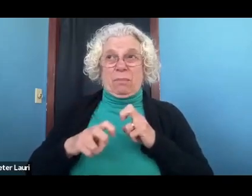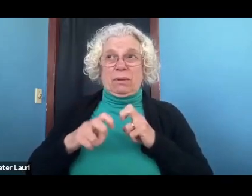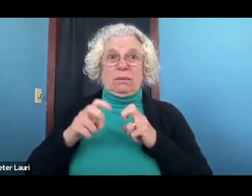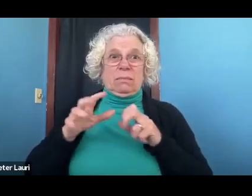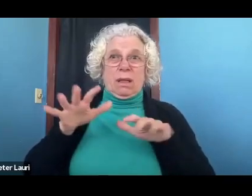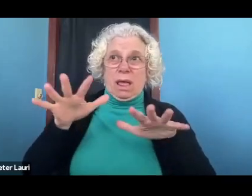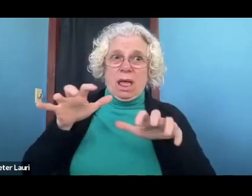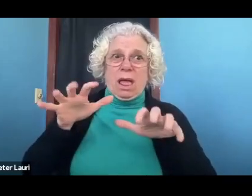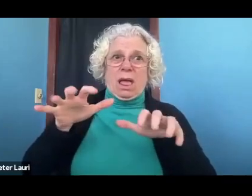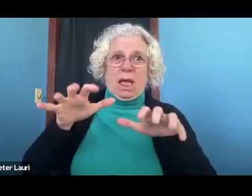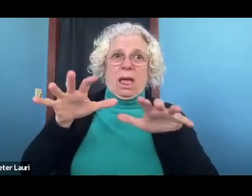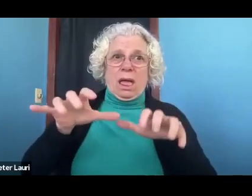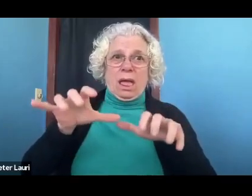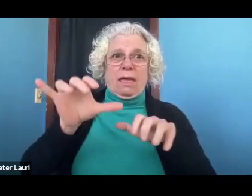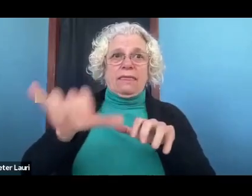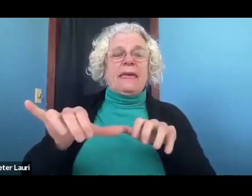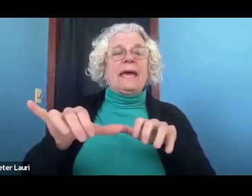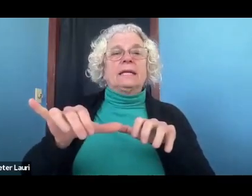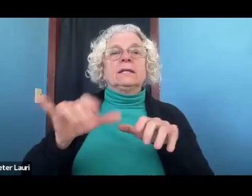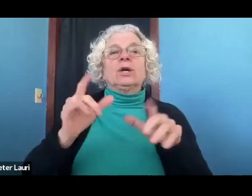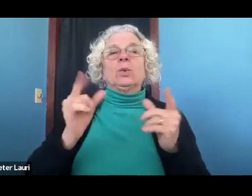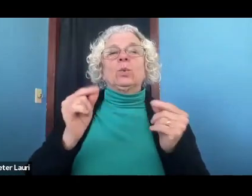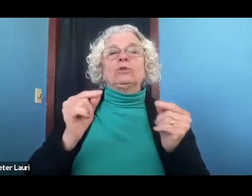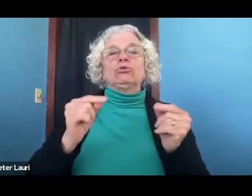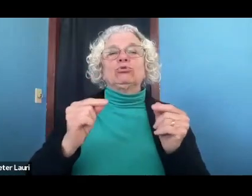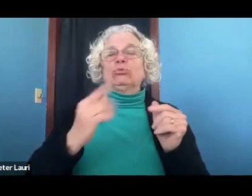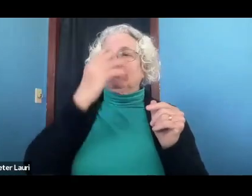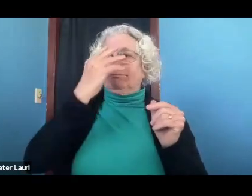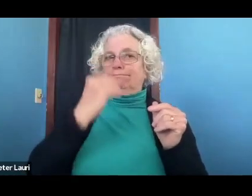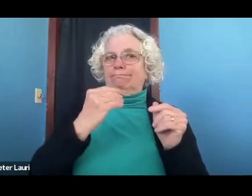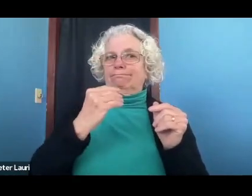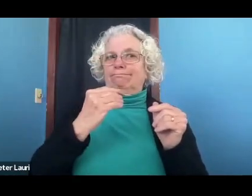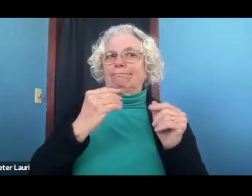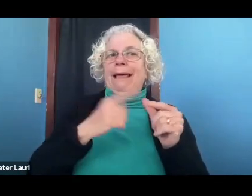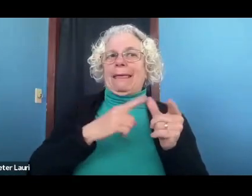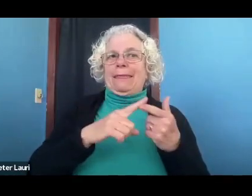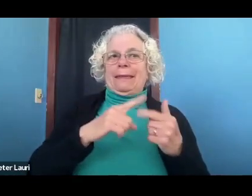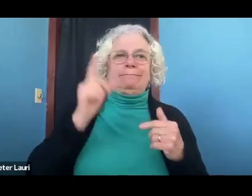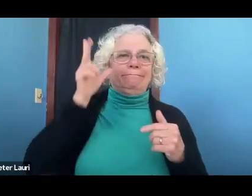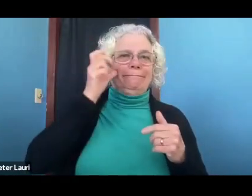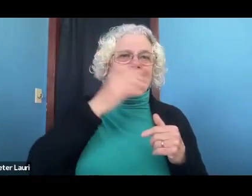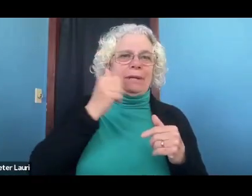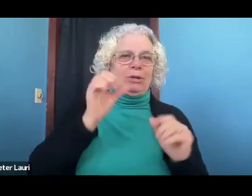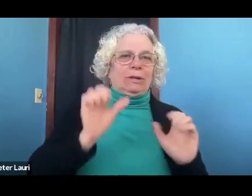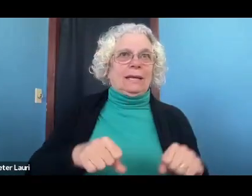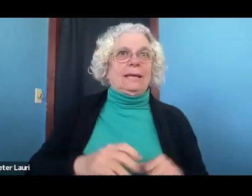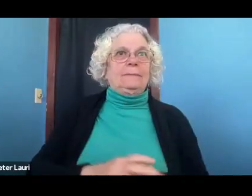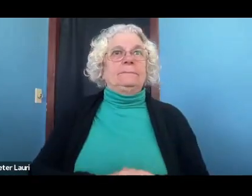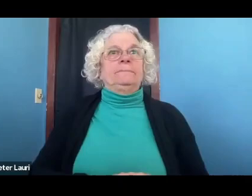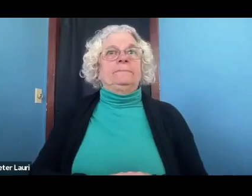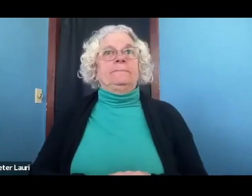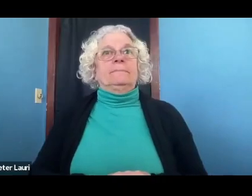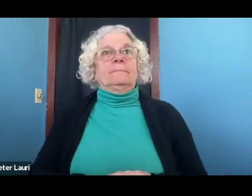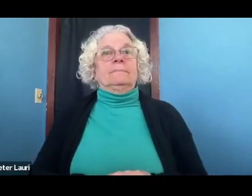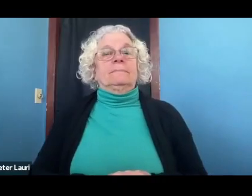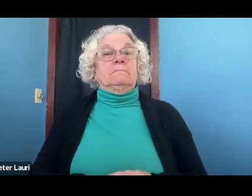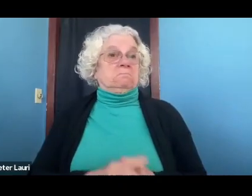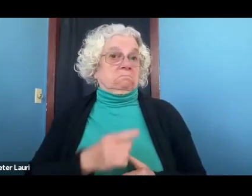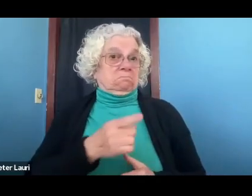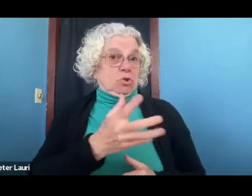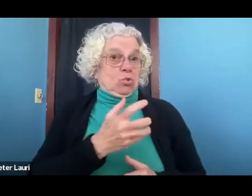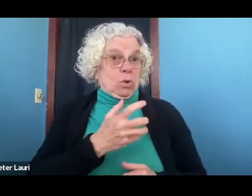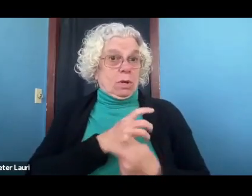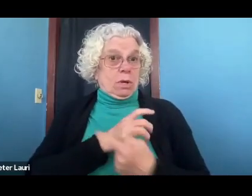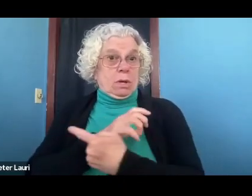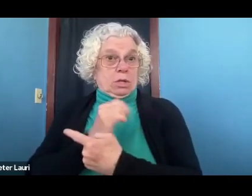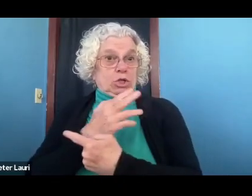audio quality, it helps to disable your camera. And if you'd like, you can put your first name and